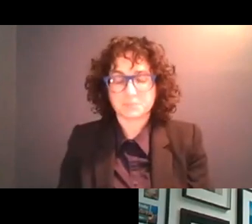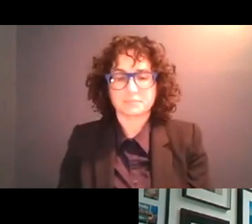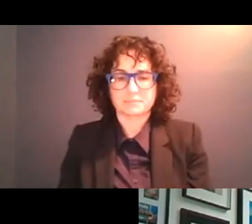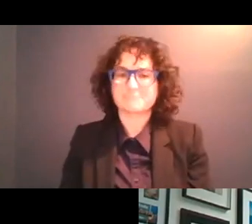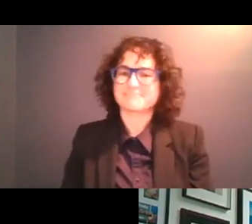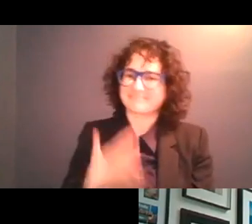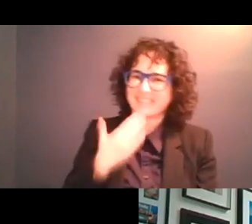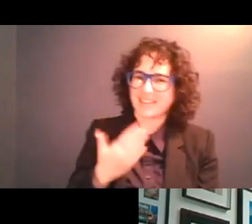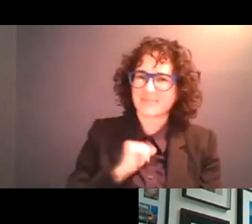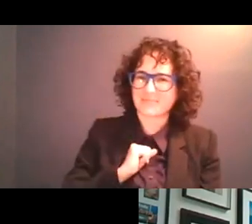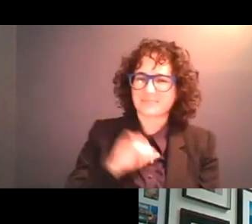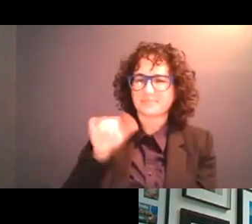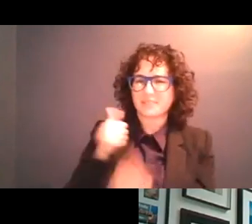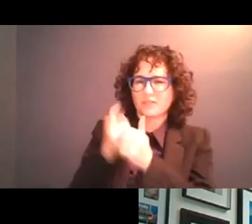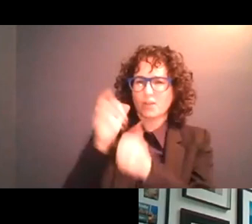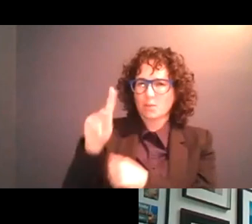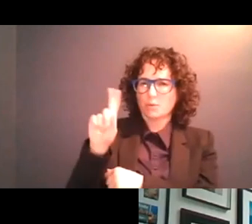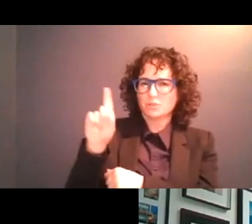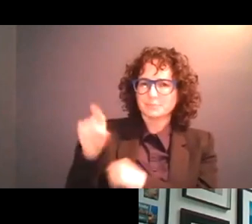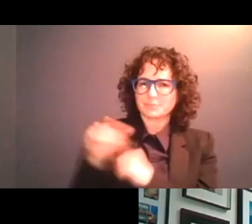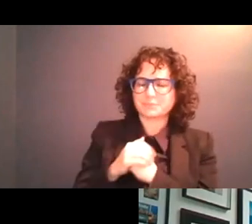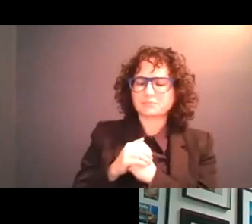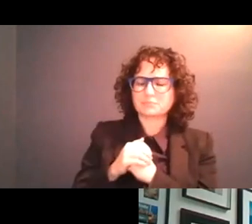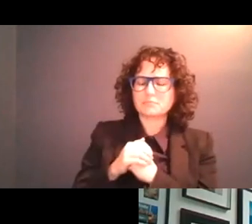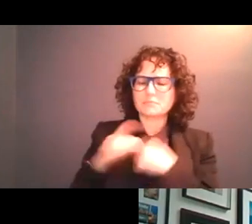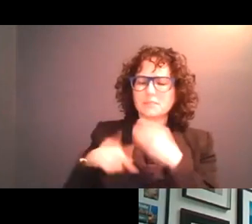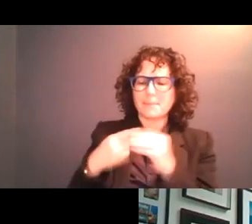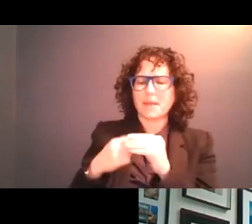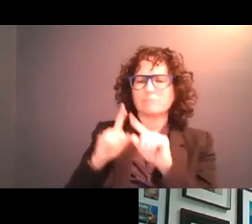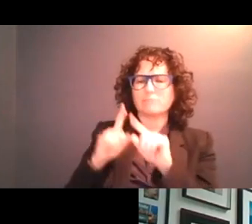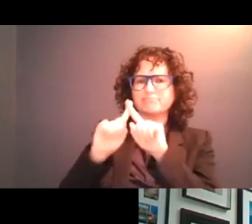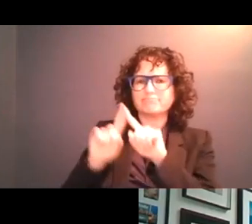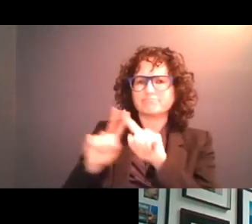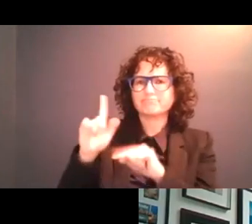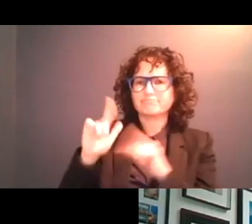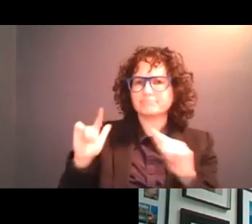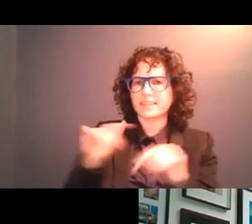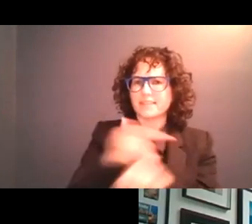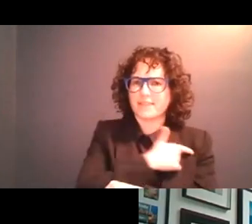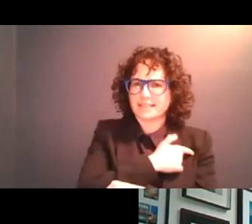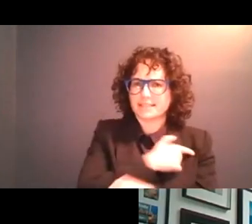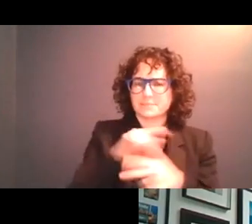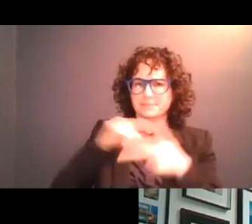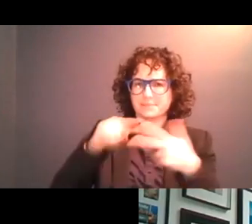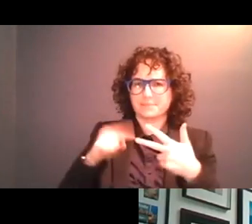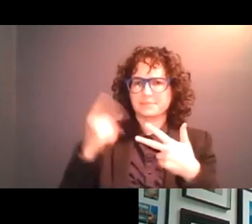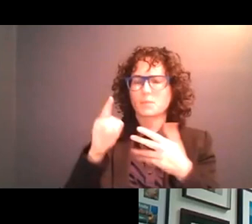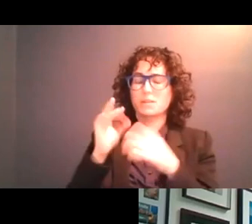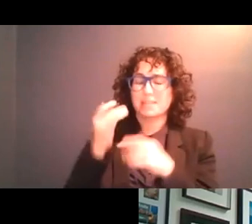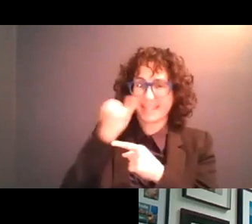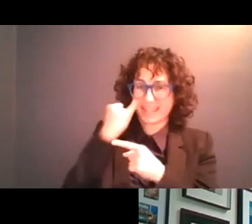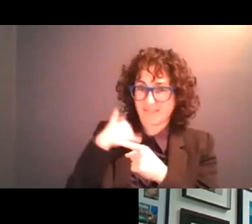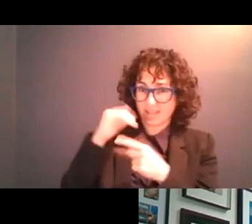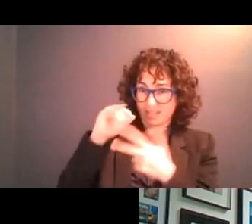Thanks, Dr. Luna. Another follow-up question here is in regards to the differences between the vaccines. So someone's asked if they get the